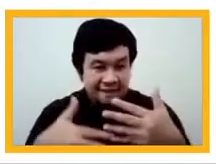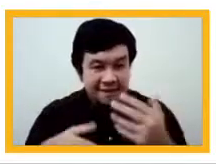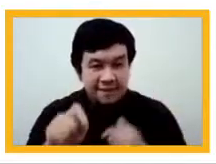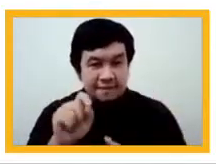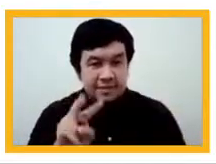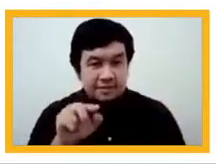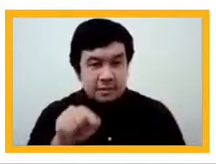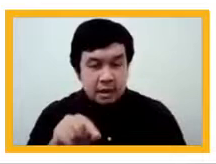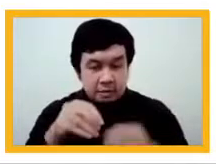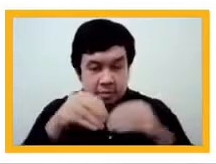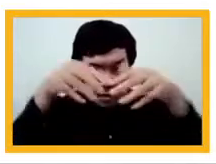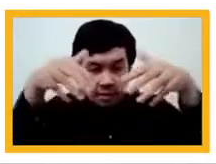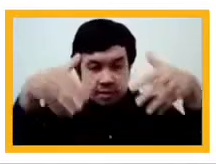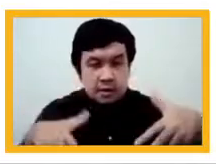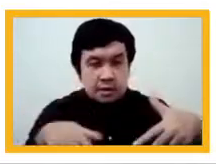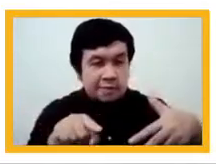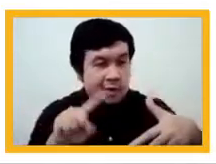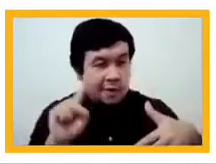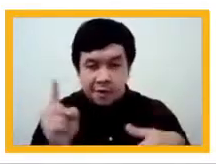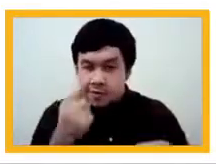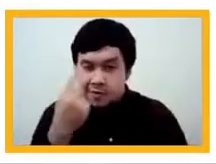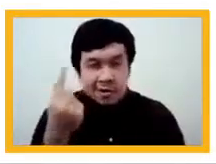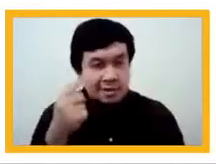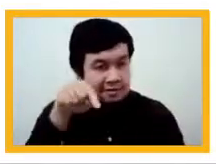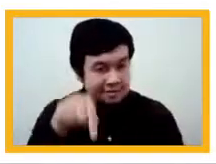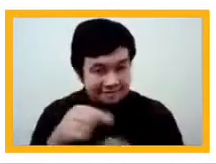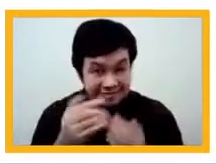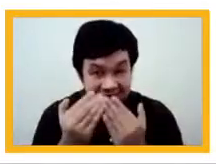and frames vocational learning within a